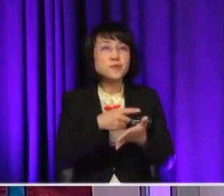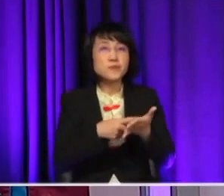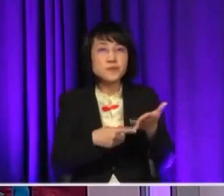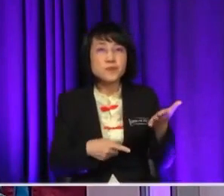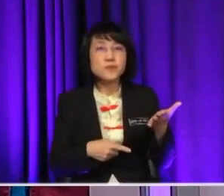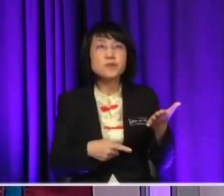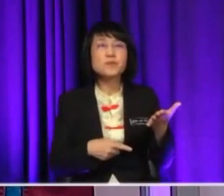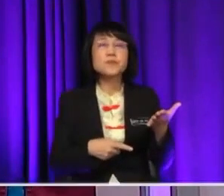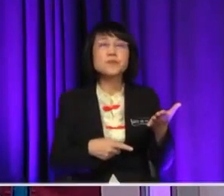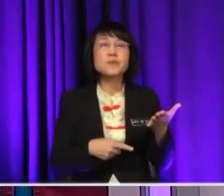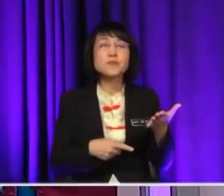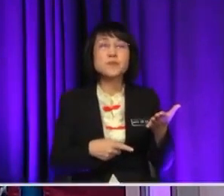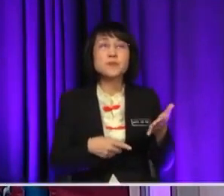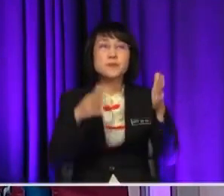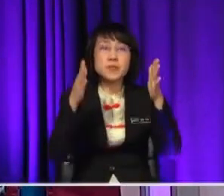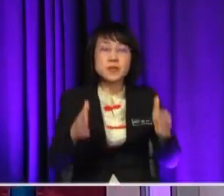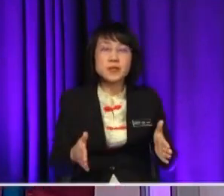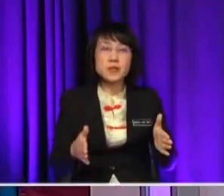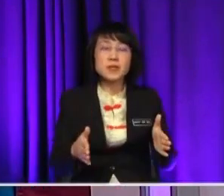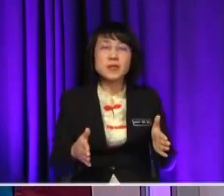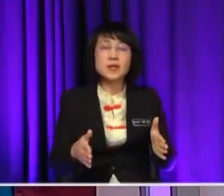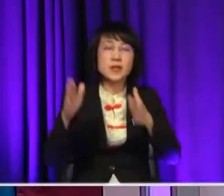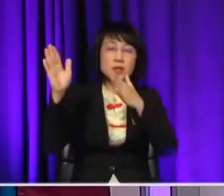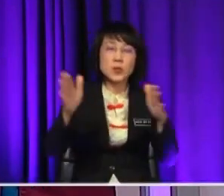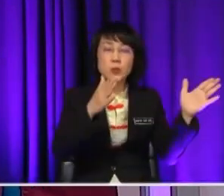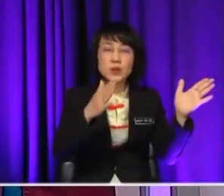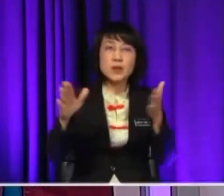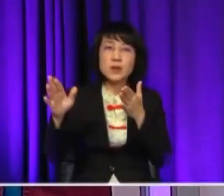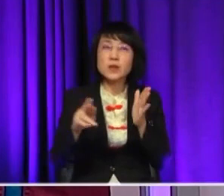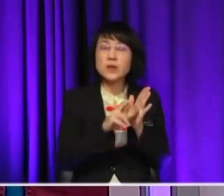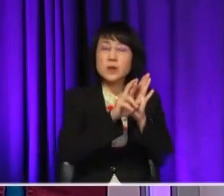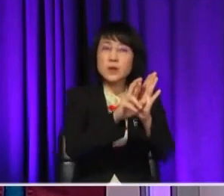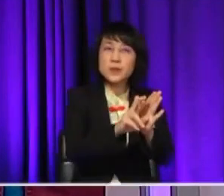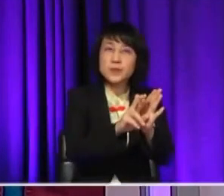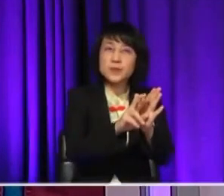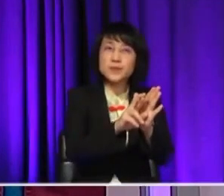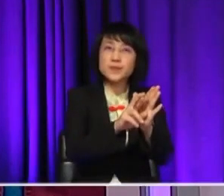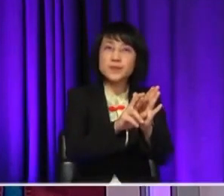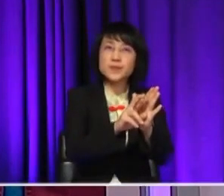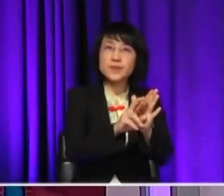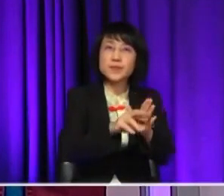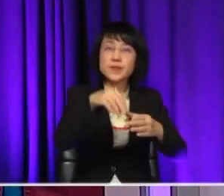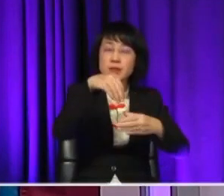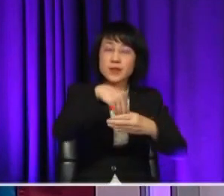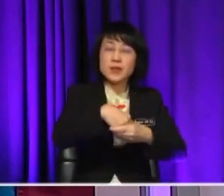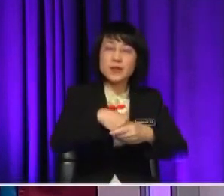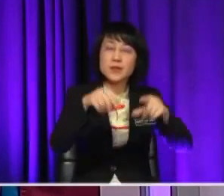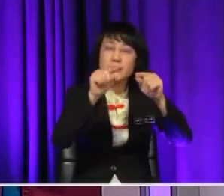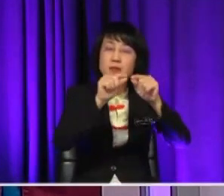it represents, the wind represents, especially in the lines,